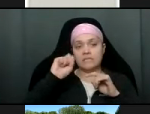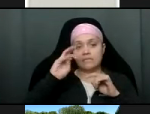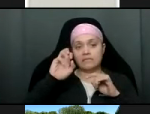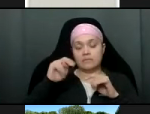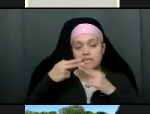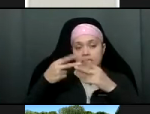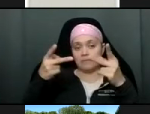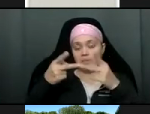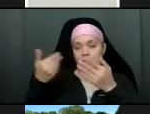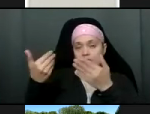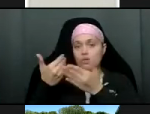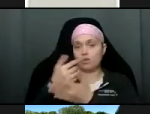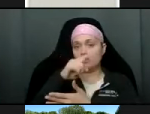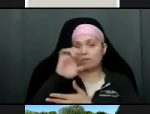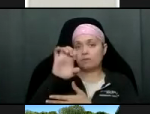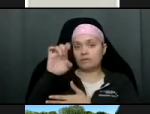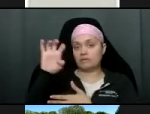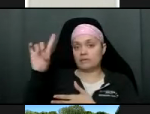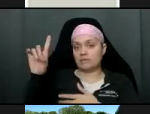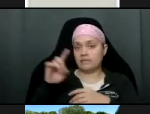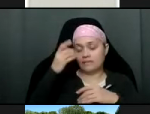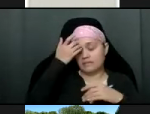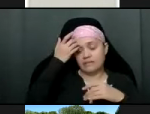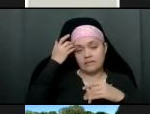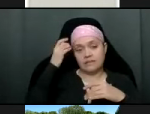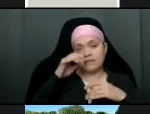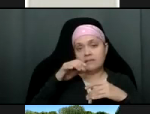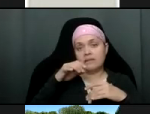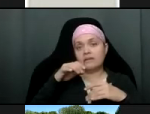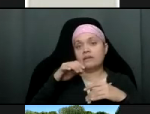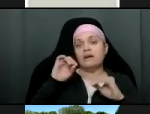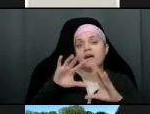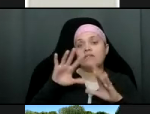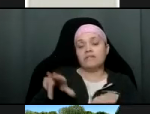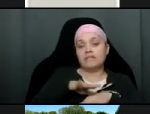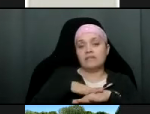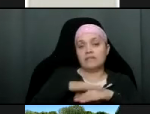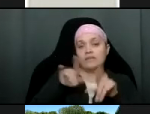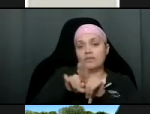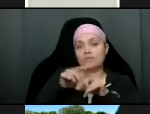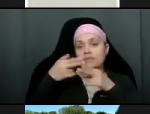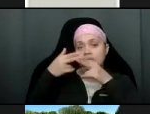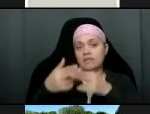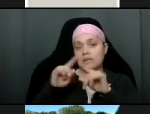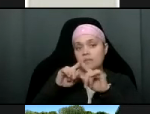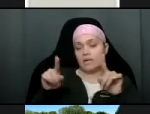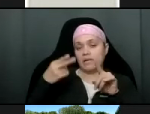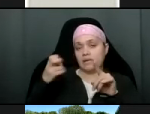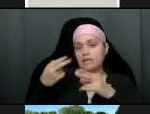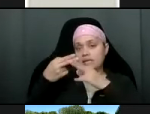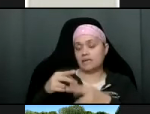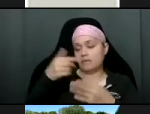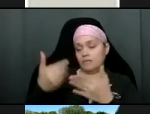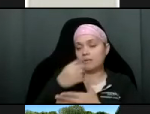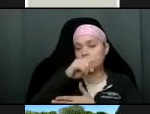place New Zealand. Now, of course, the natives had already named the place too, but he named it as